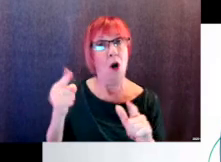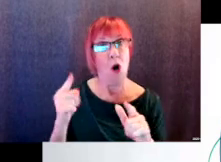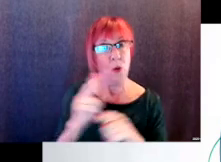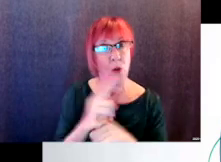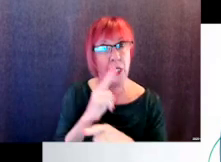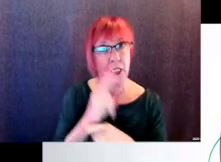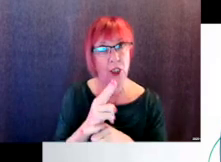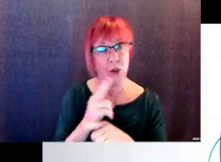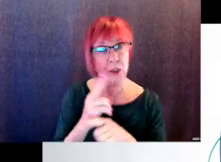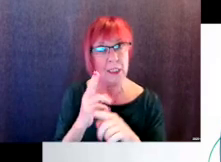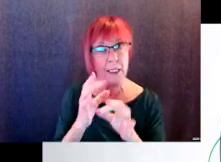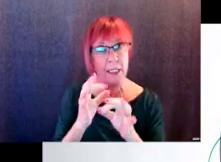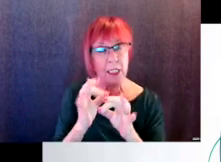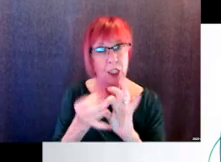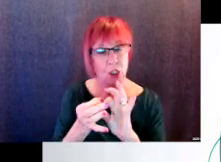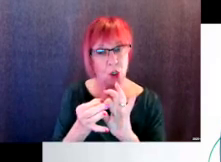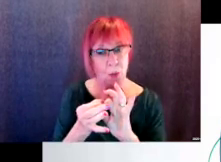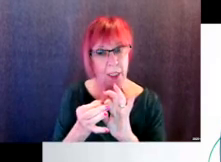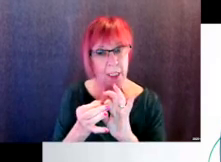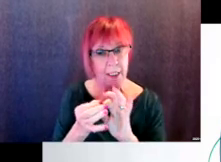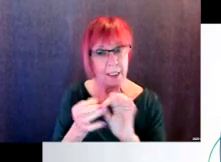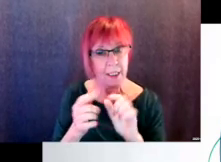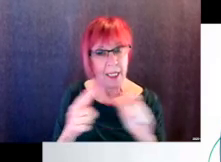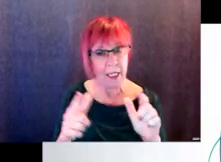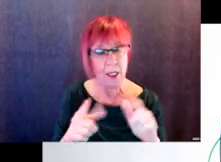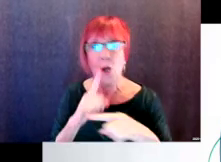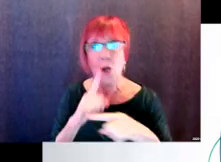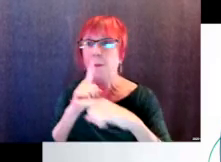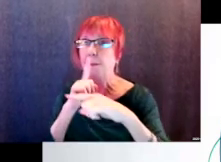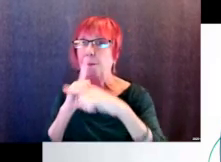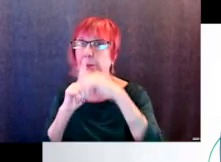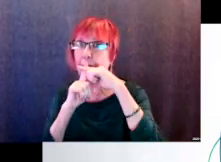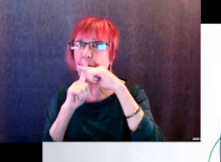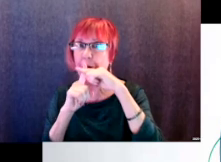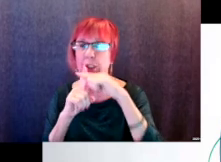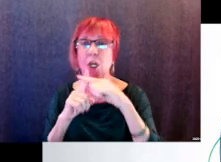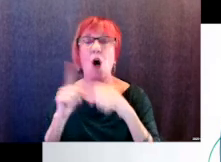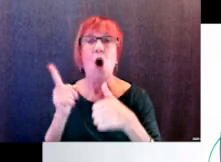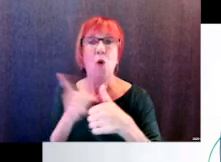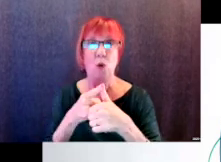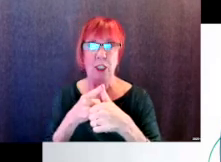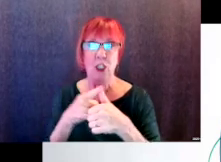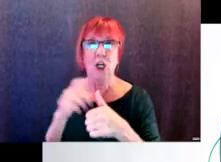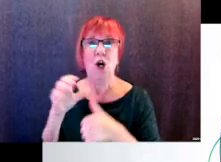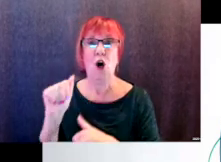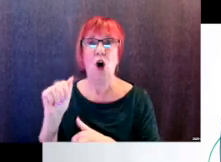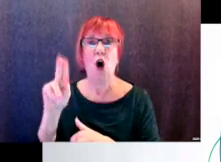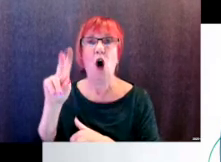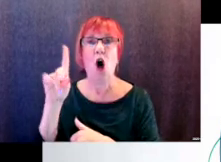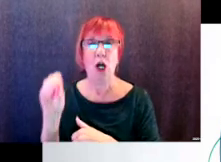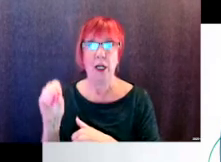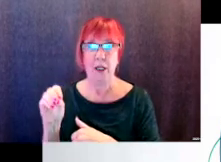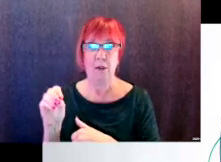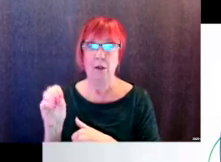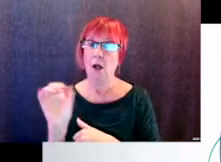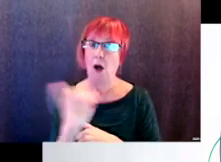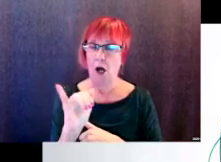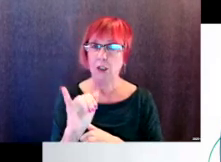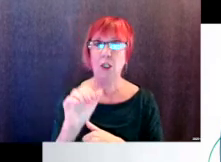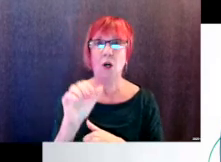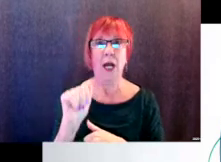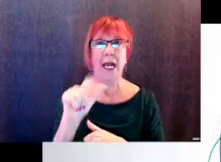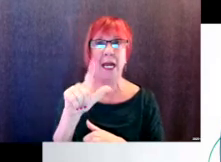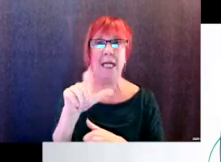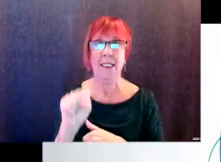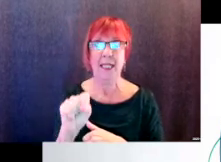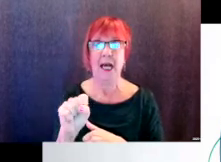take a minute to acknowledge our team of folks that help us with the facilitation of these monthly meetings. It takes